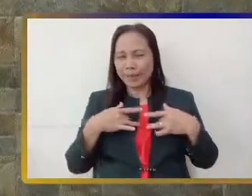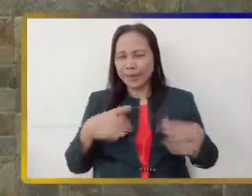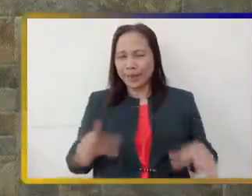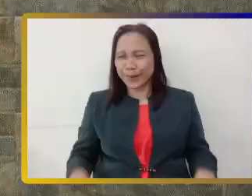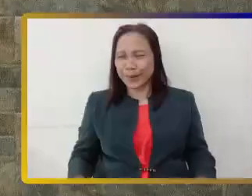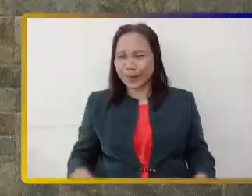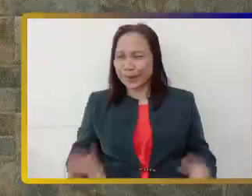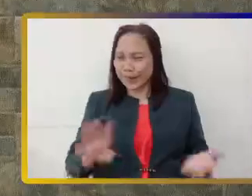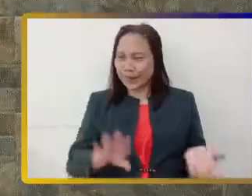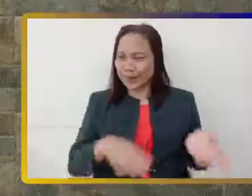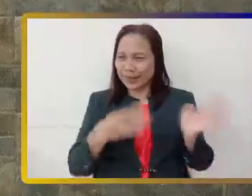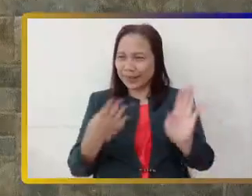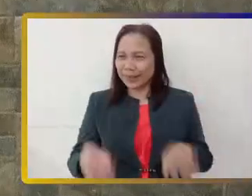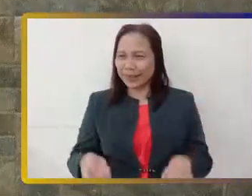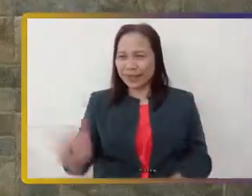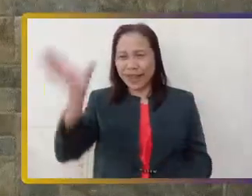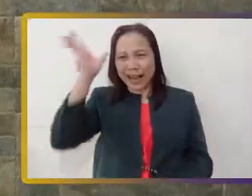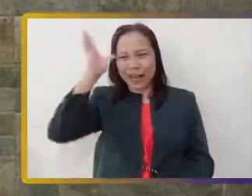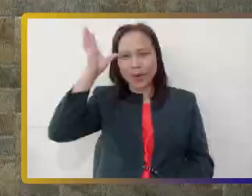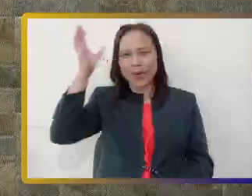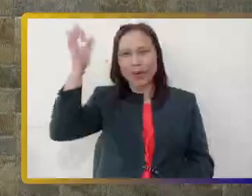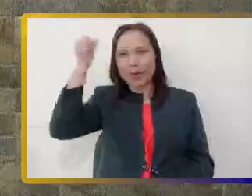Award you